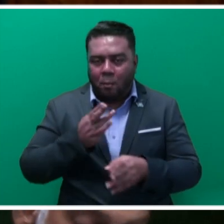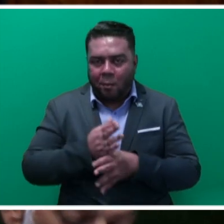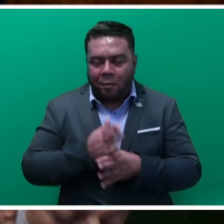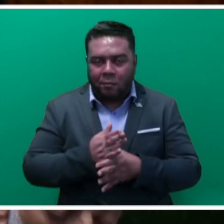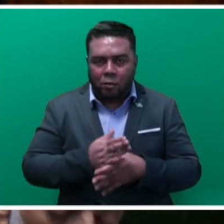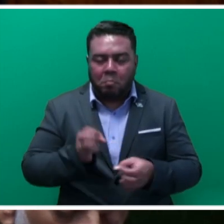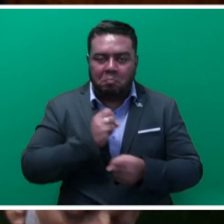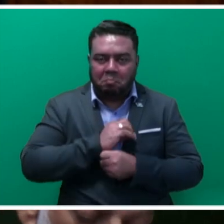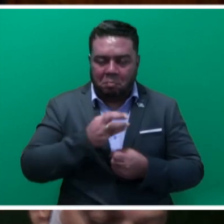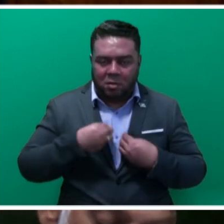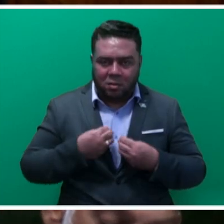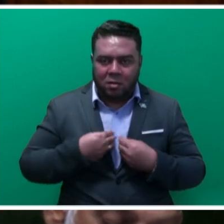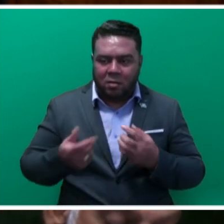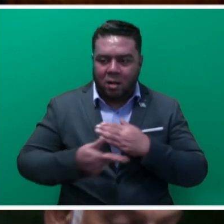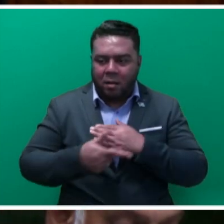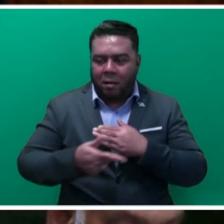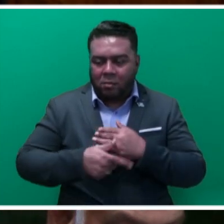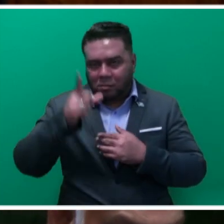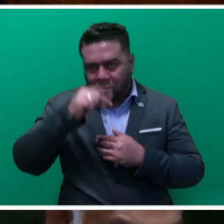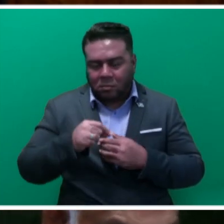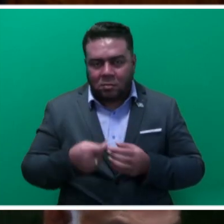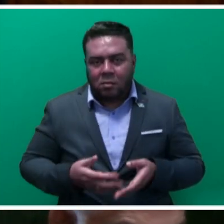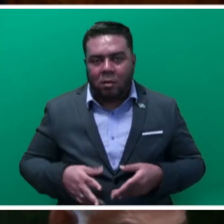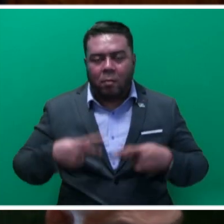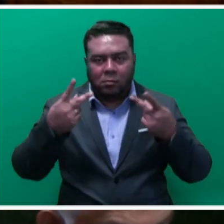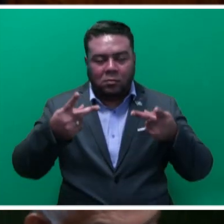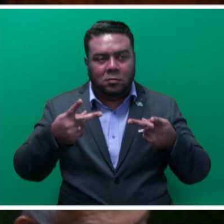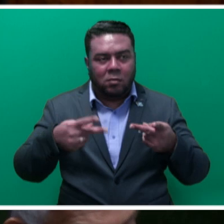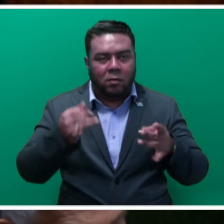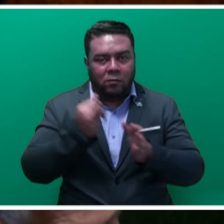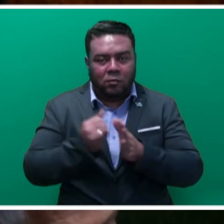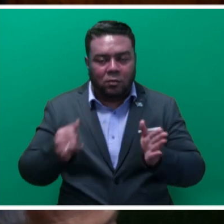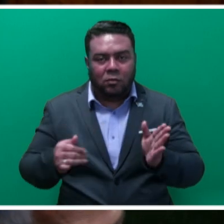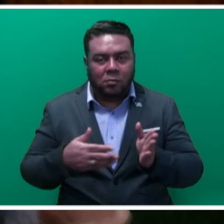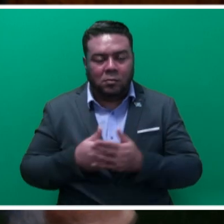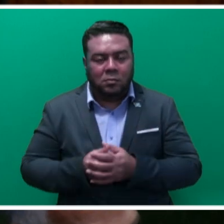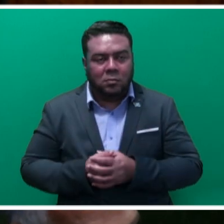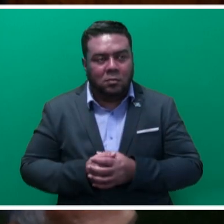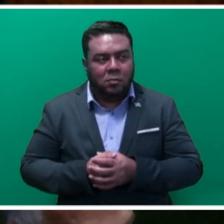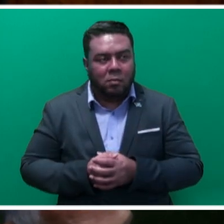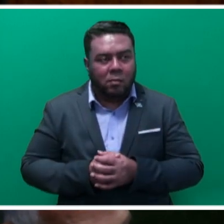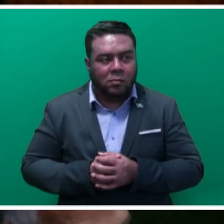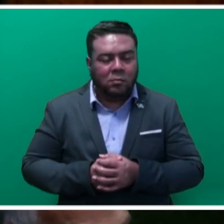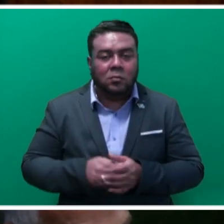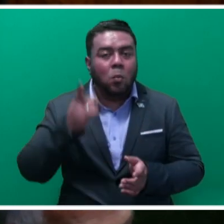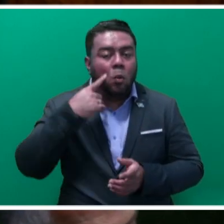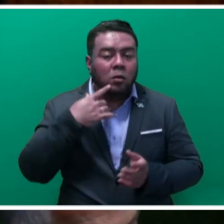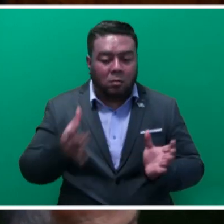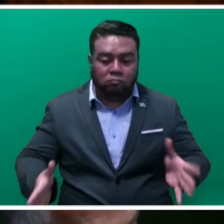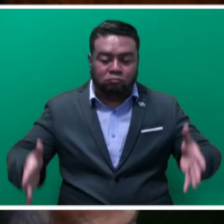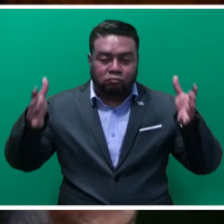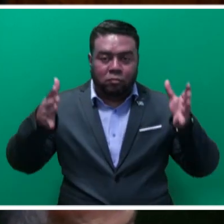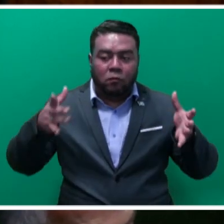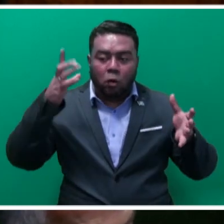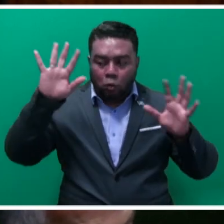level. These include the provision of infrastructure materials to construct farm sheds, water tanks for rainwater